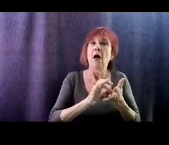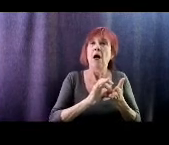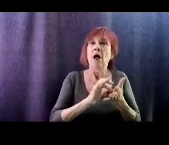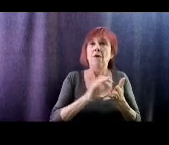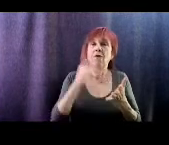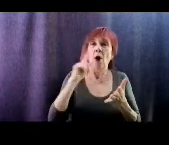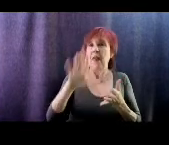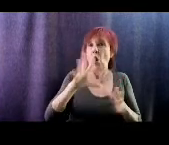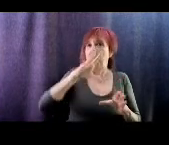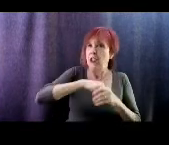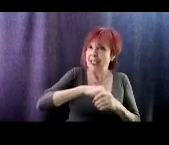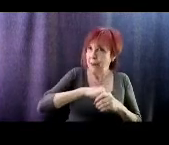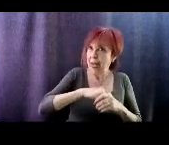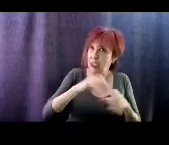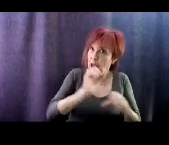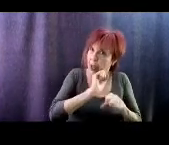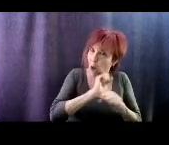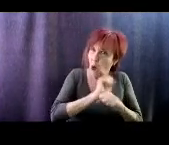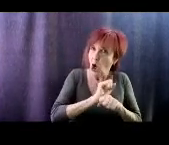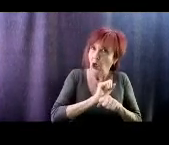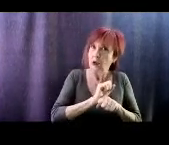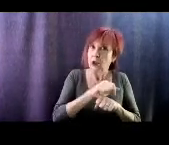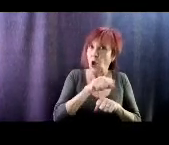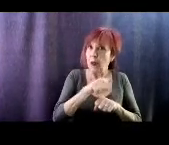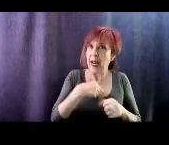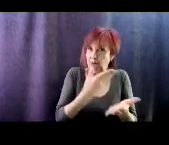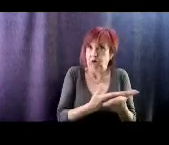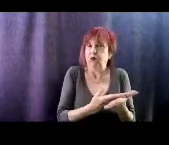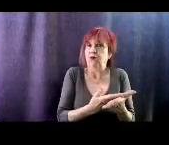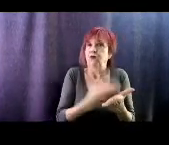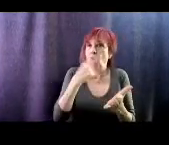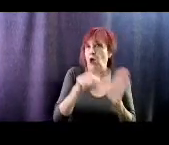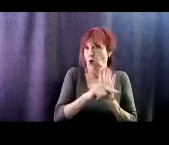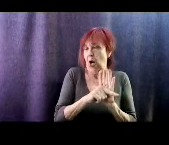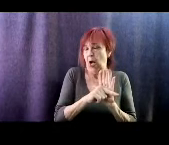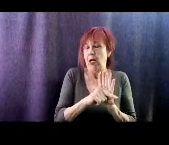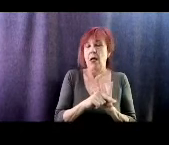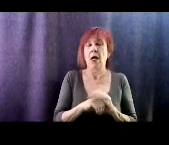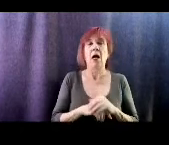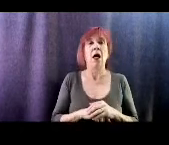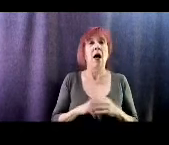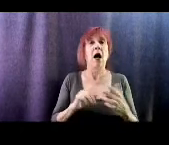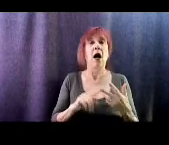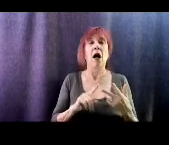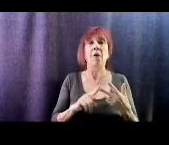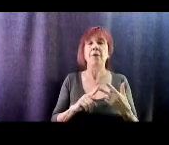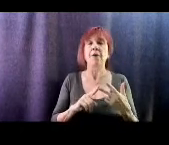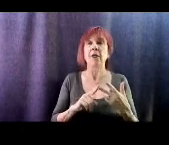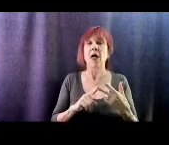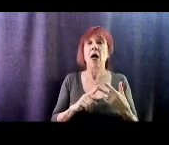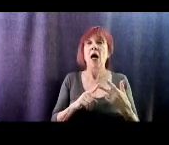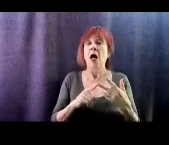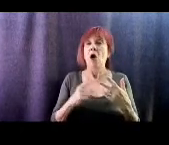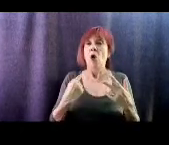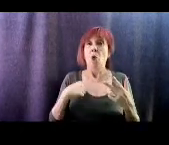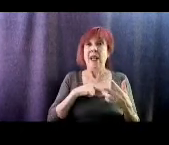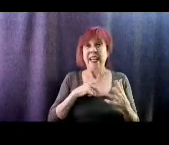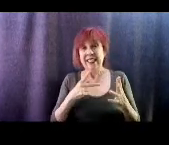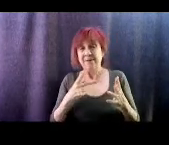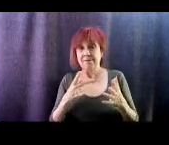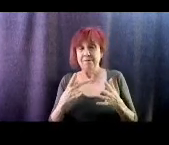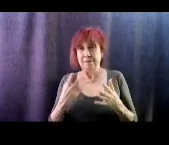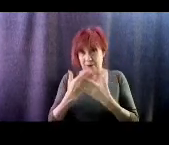their work on a daily basis. And we've also found ways of assigning credits either